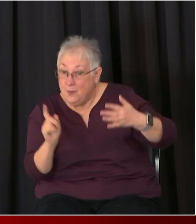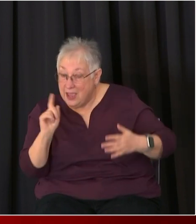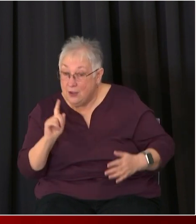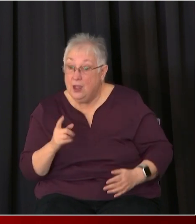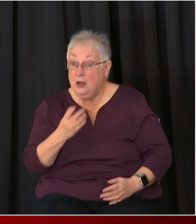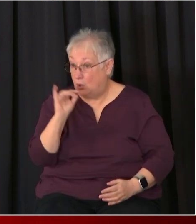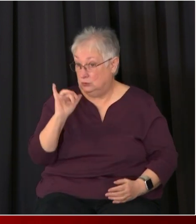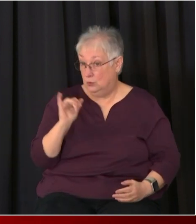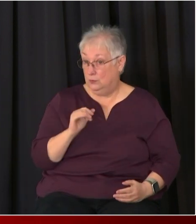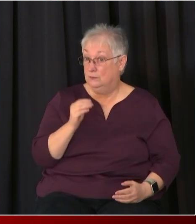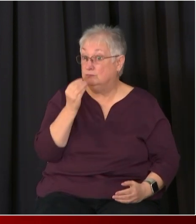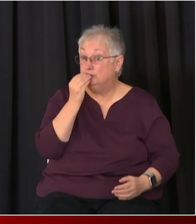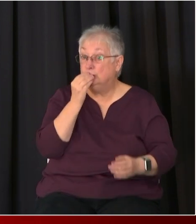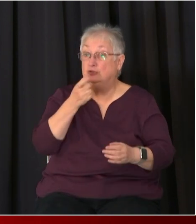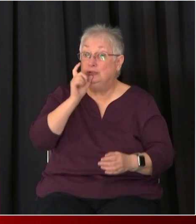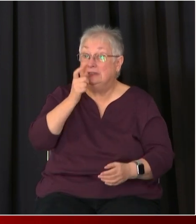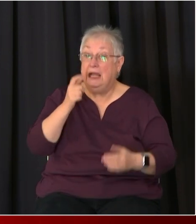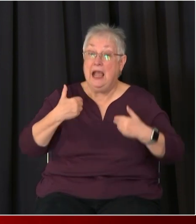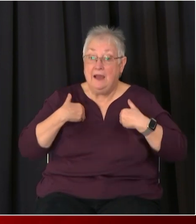dc.gov.com,